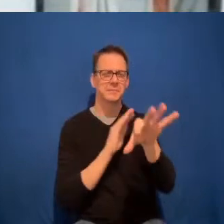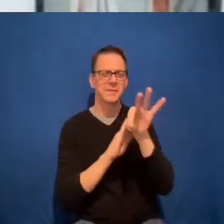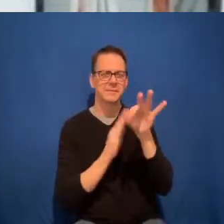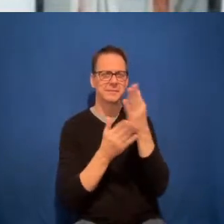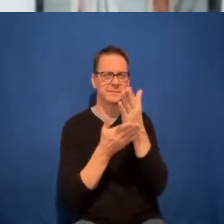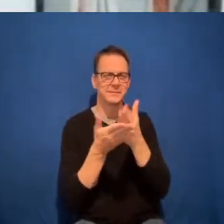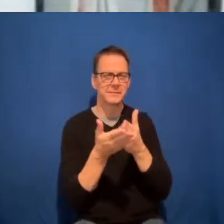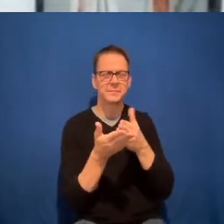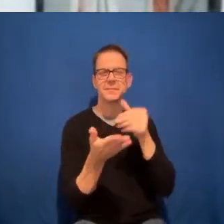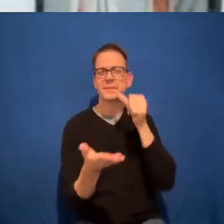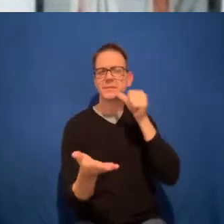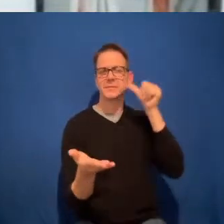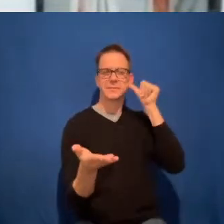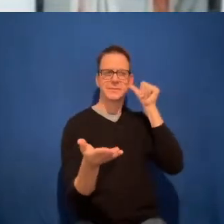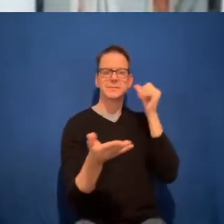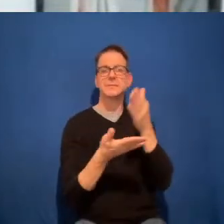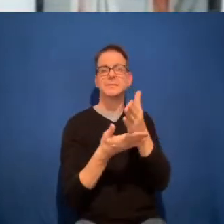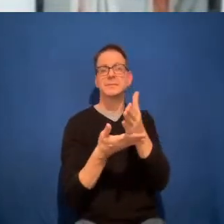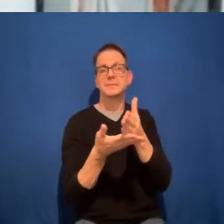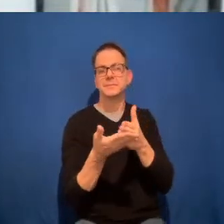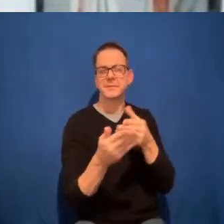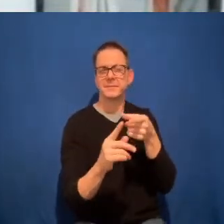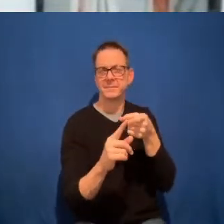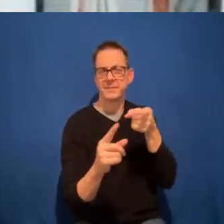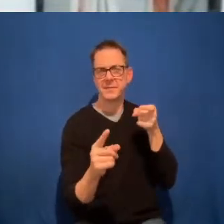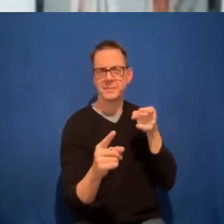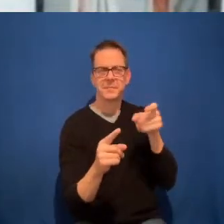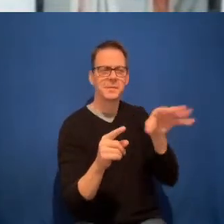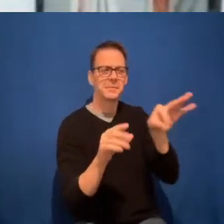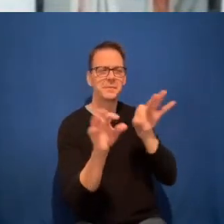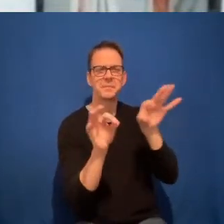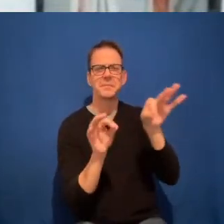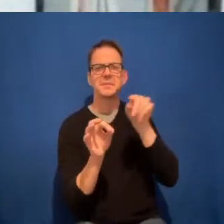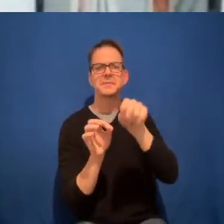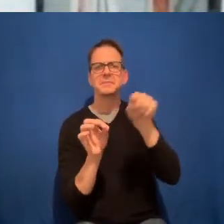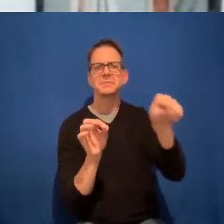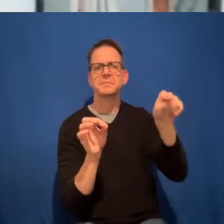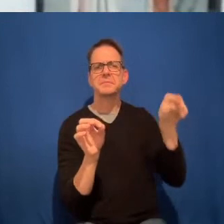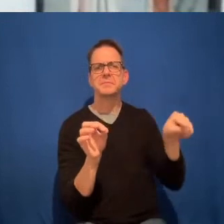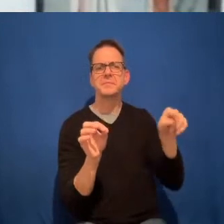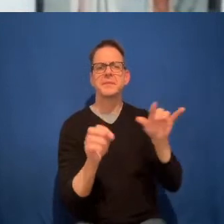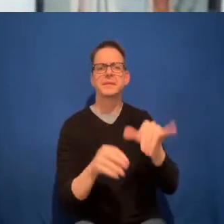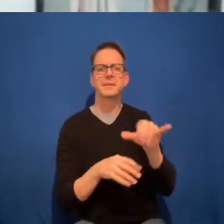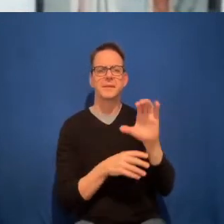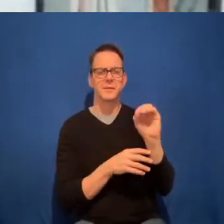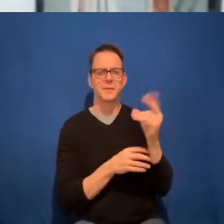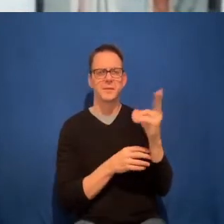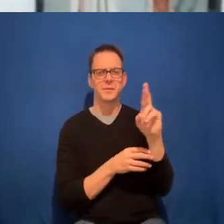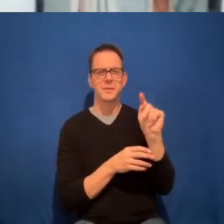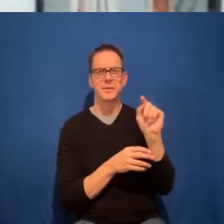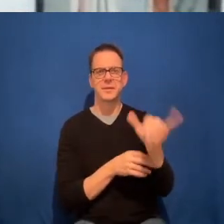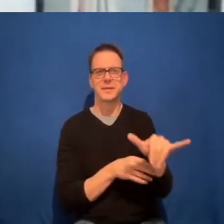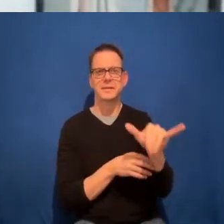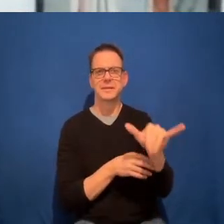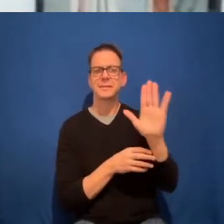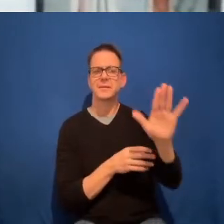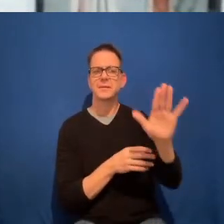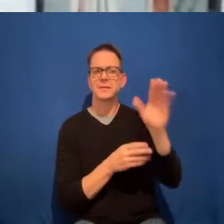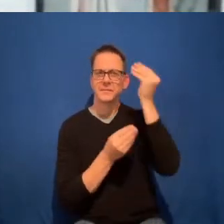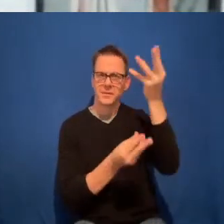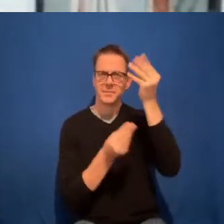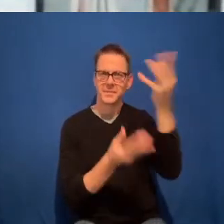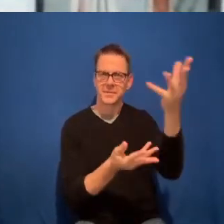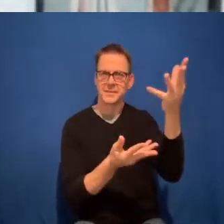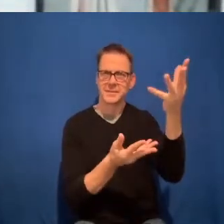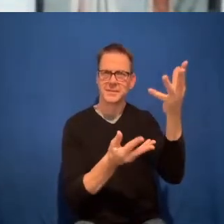yesterday's releases and some of the stuff that I can pull out of Courtney's information that I'm feeling confident about so